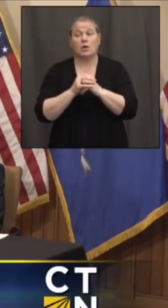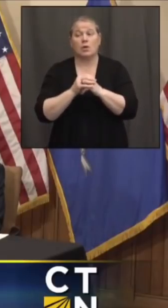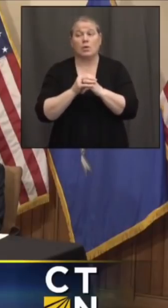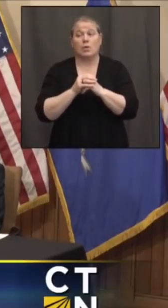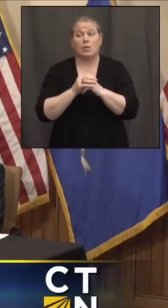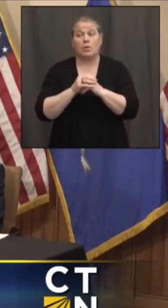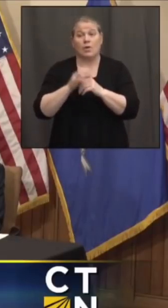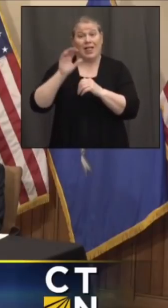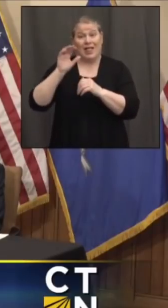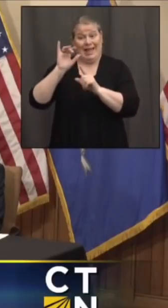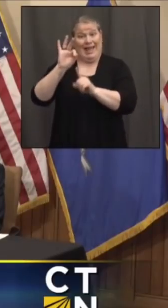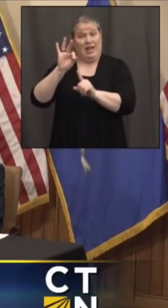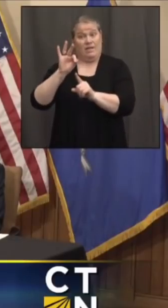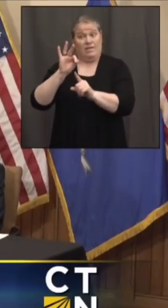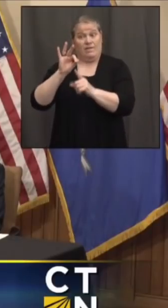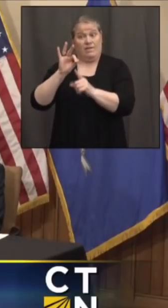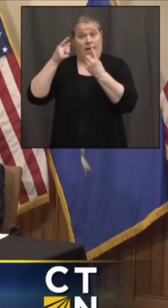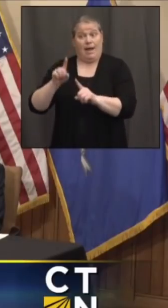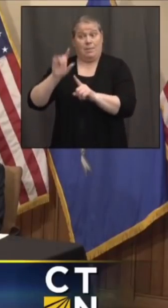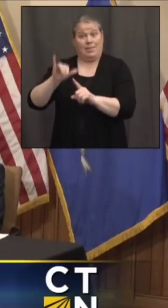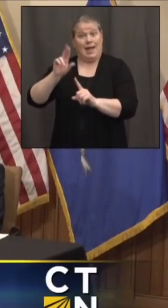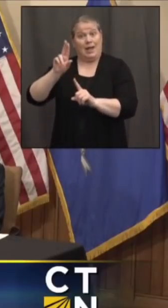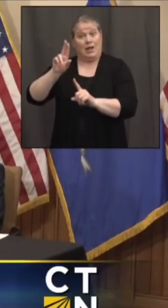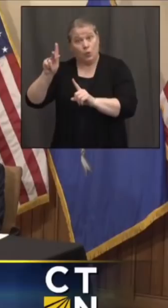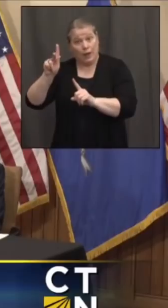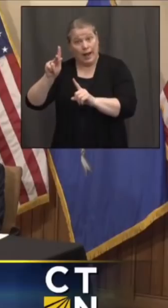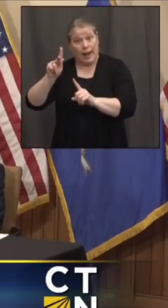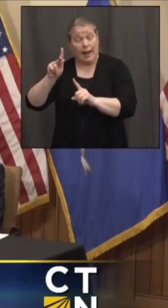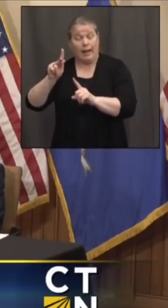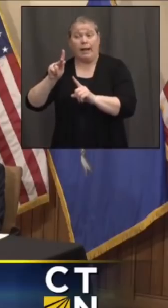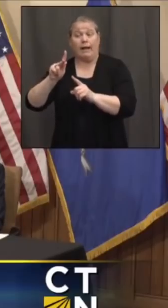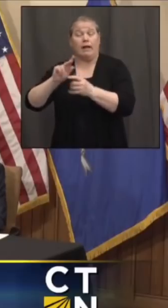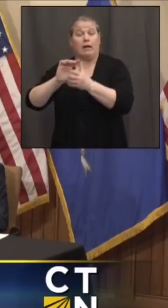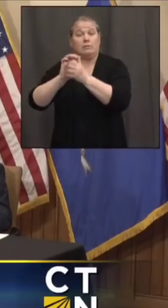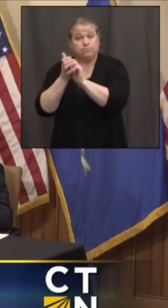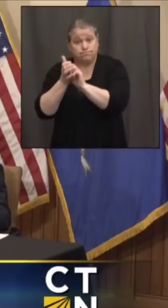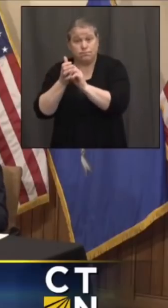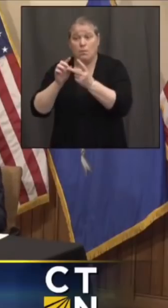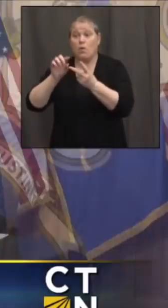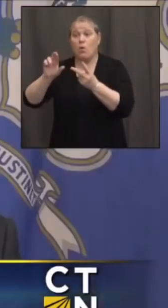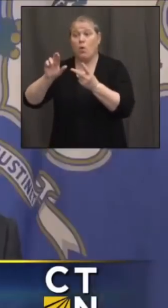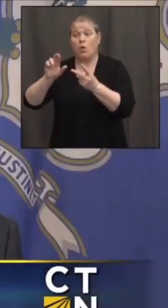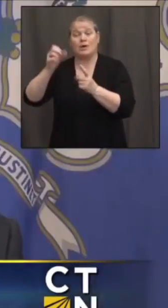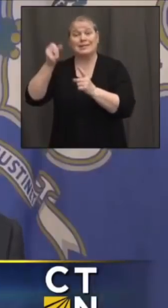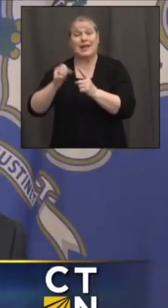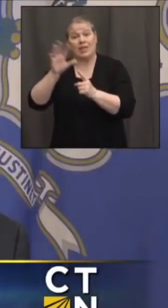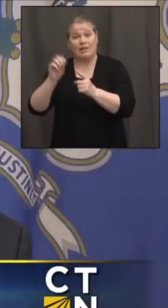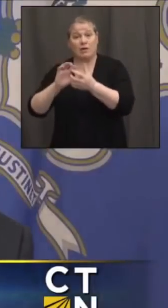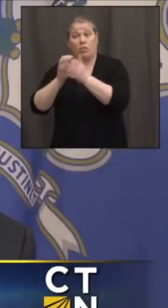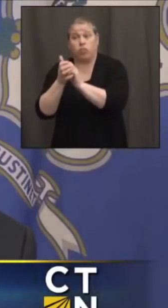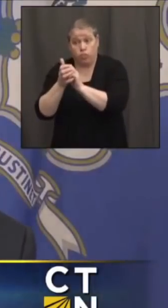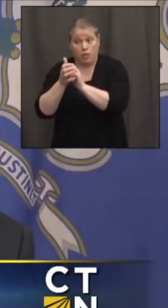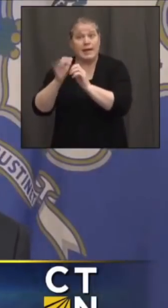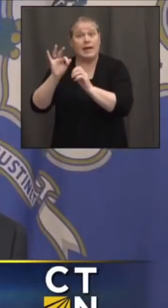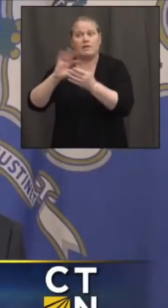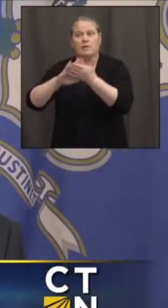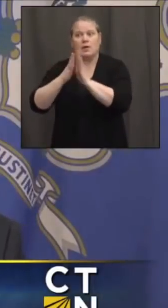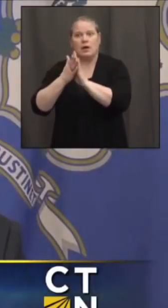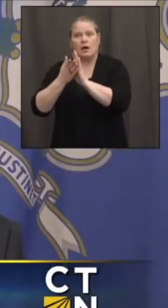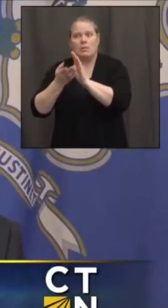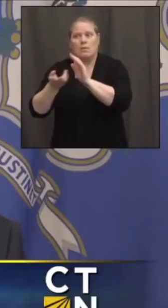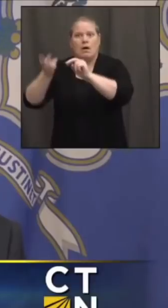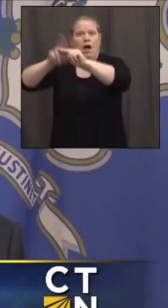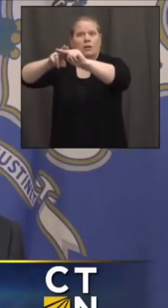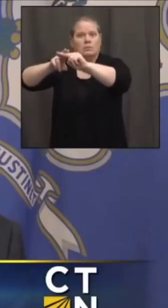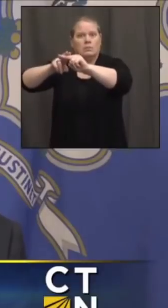that the variants would necessitate us to shut down once again? Well, we wouldn't have, pushed it till 11